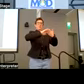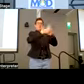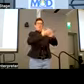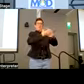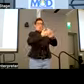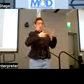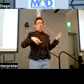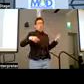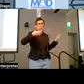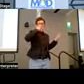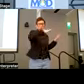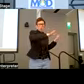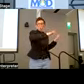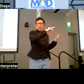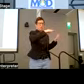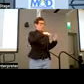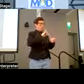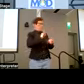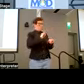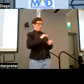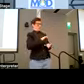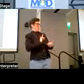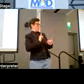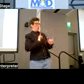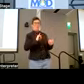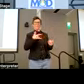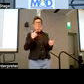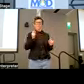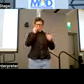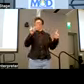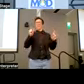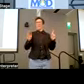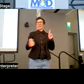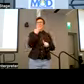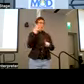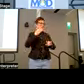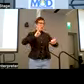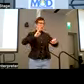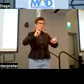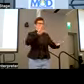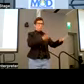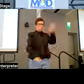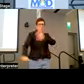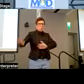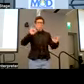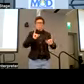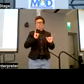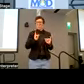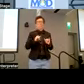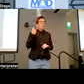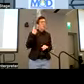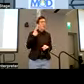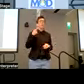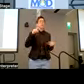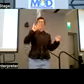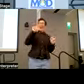kind of forgetting about, you know, and it was like a wake up call and a smack in the face. Right. I said, and of course, going back to your